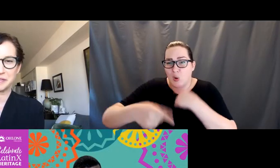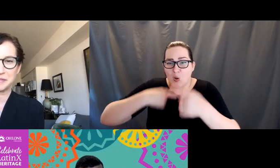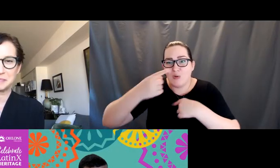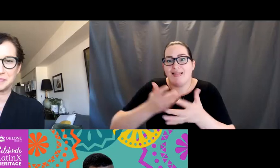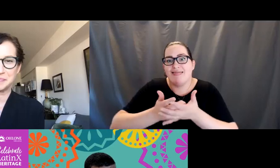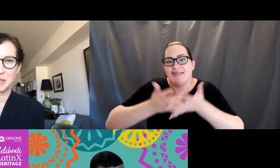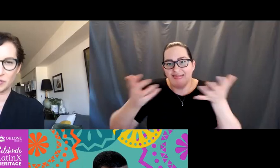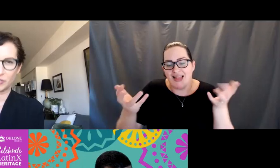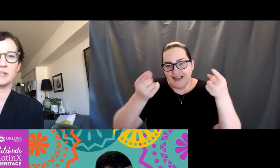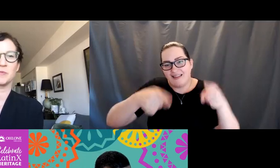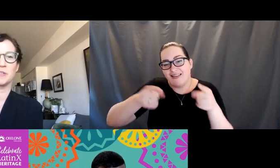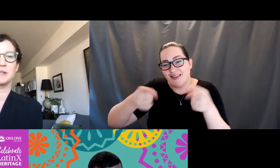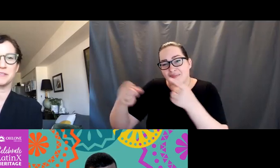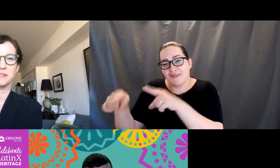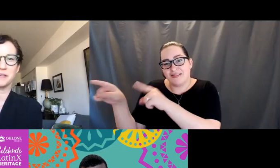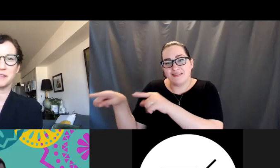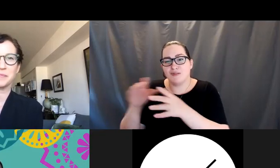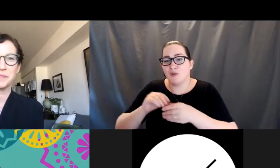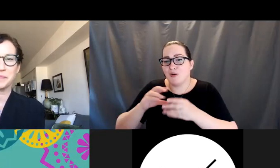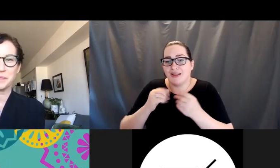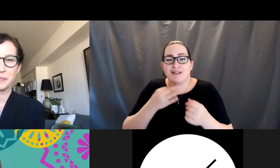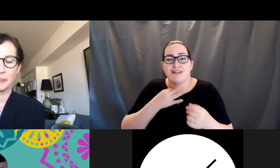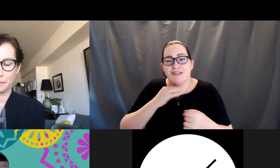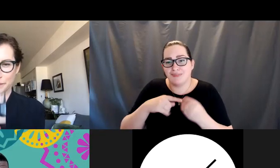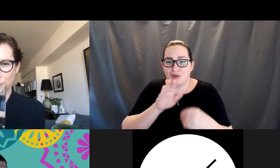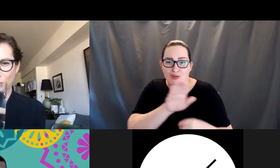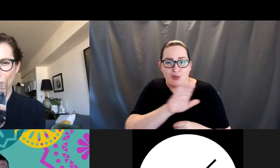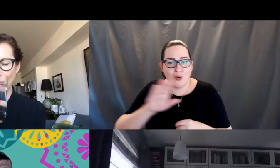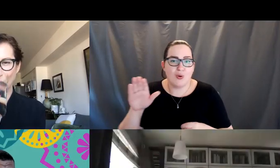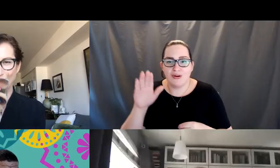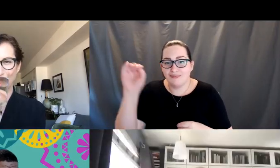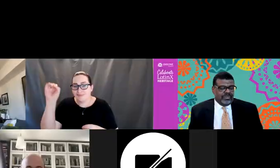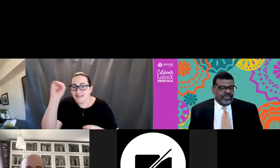but I'm curious what you guys are thinking.